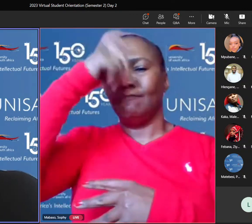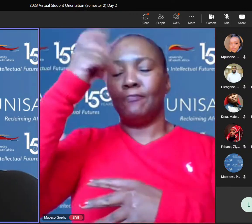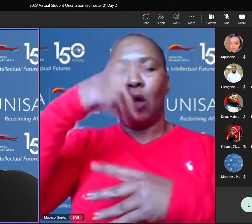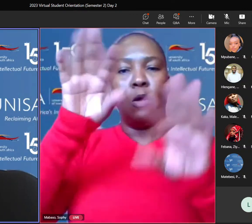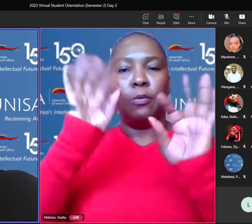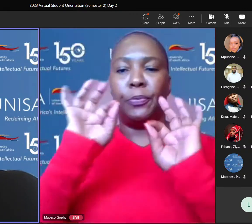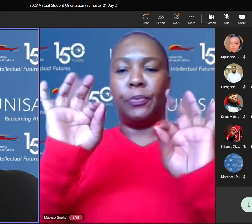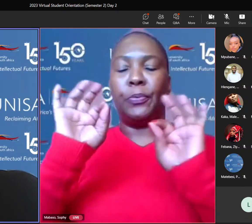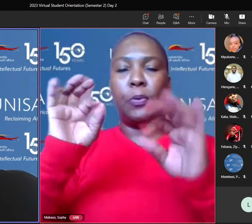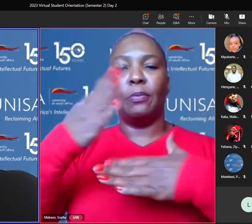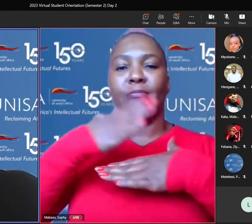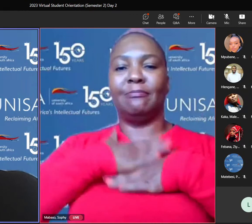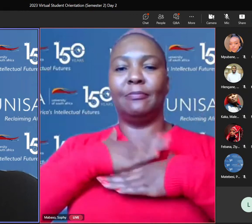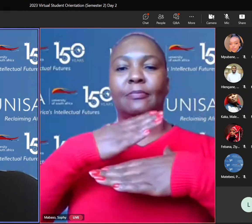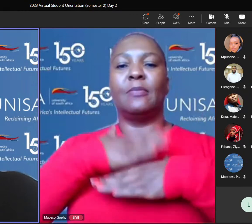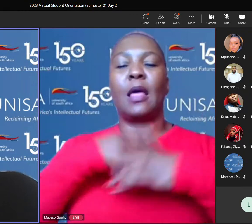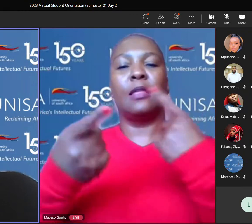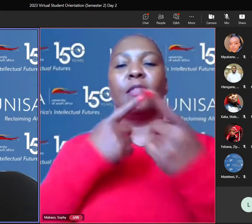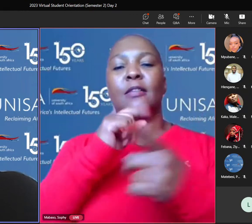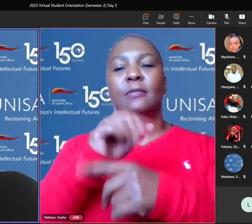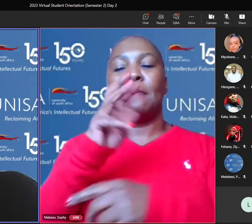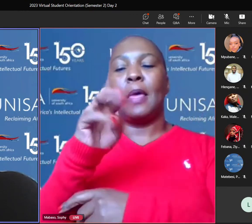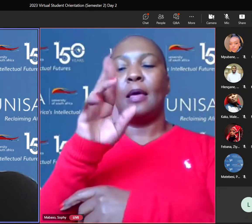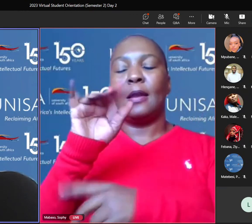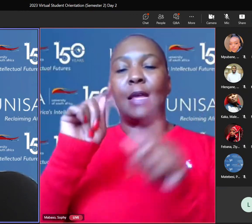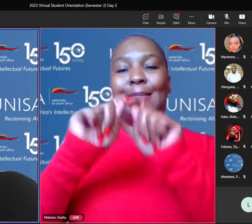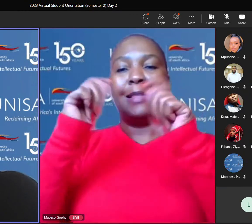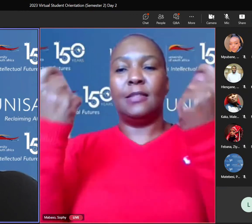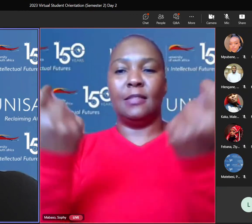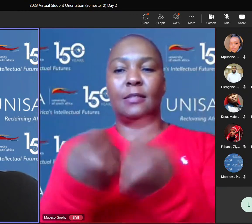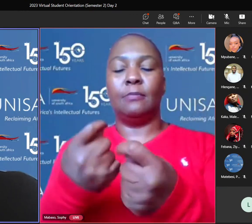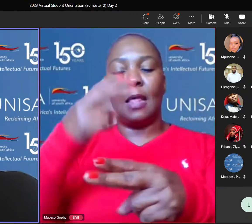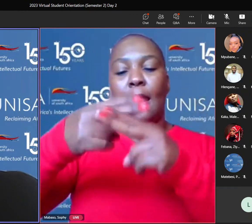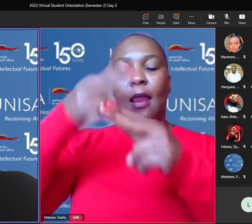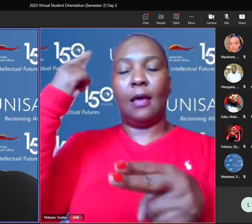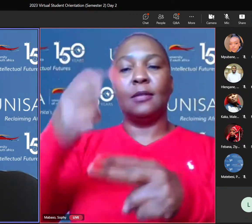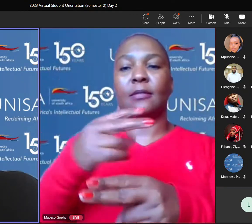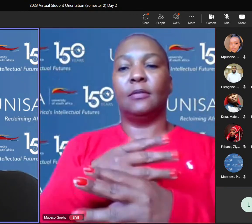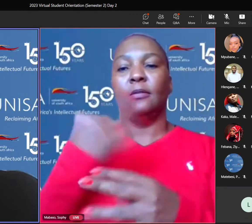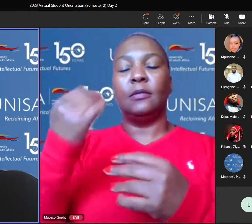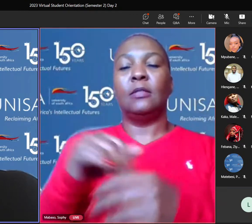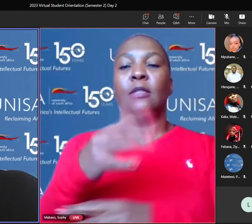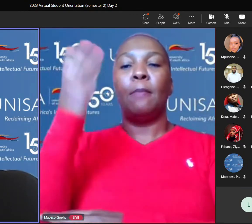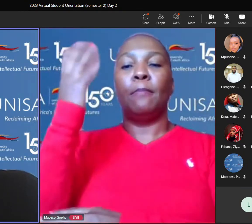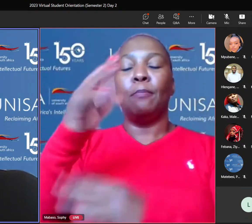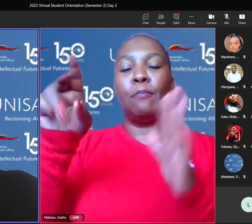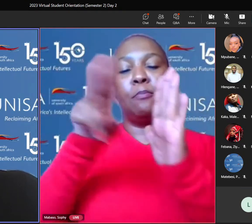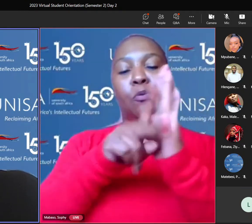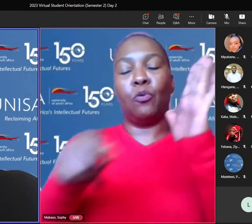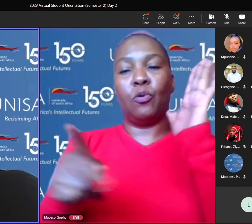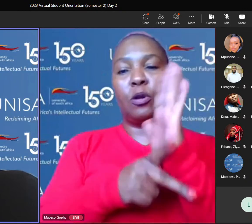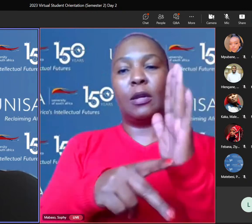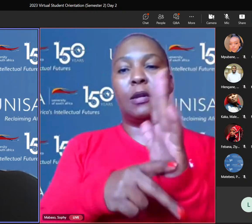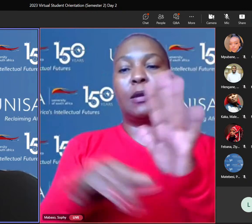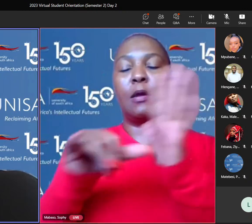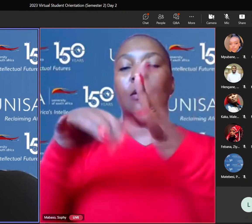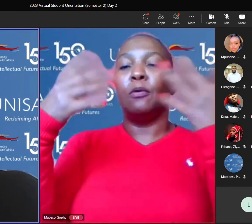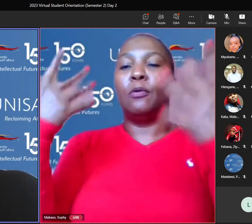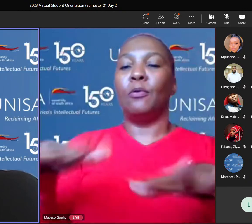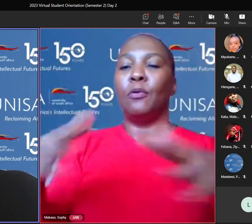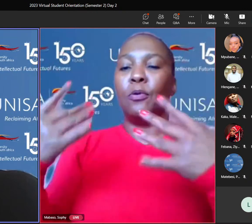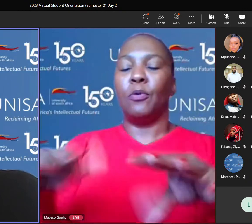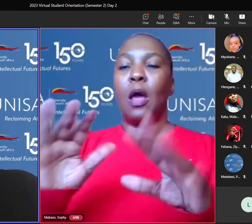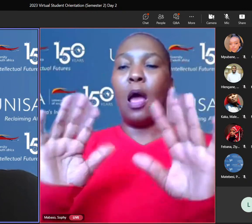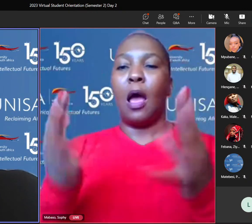from Maria and her team. So last in the program, guys, is also very important, is how do we